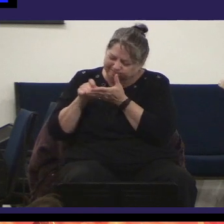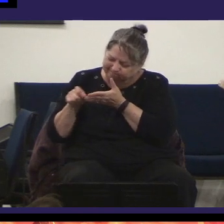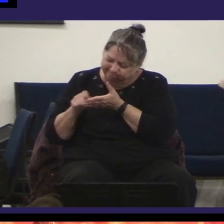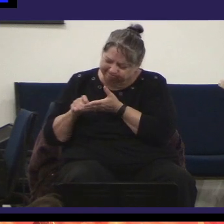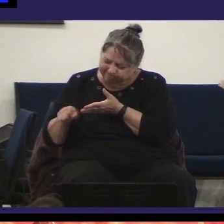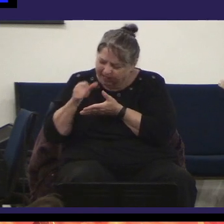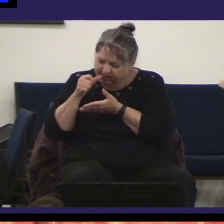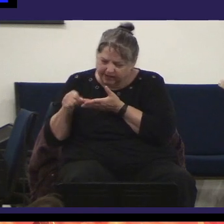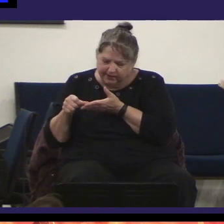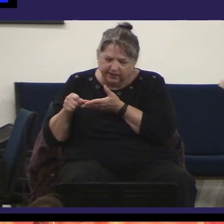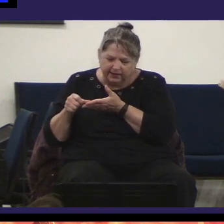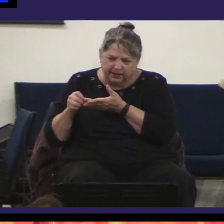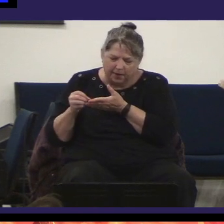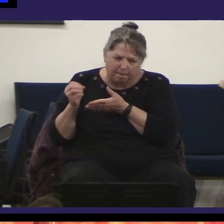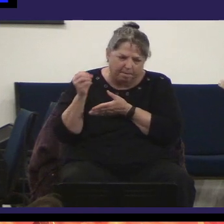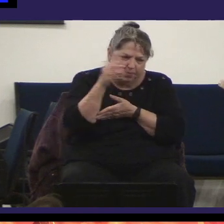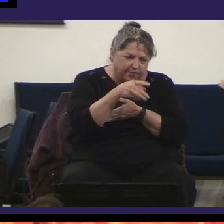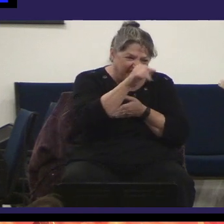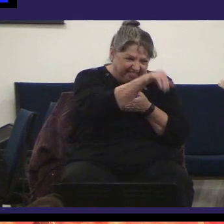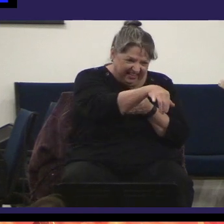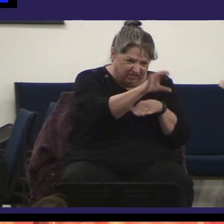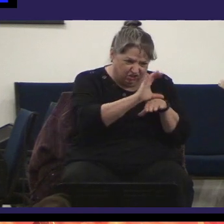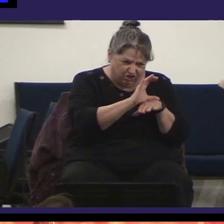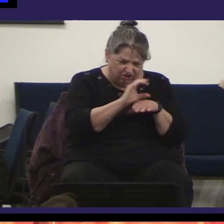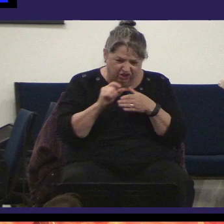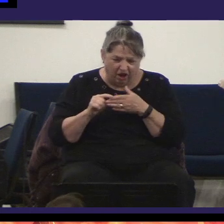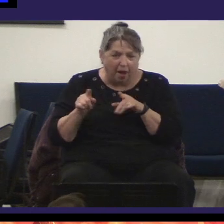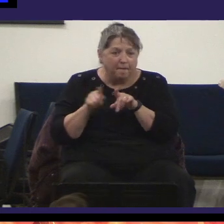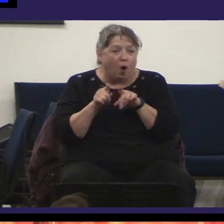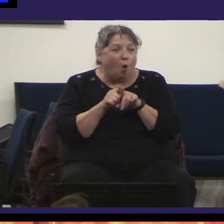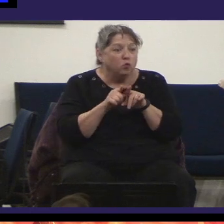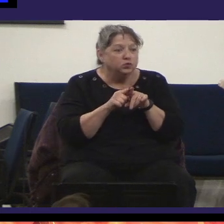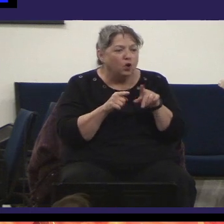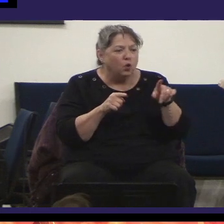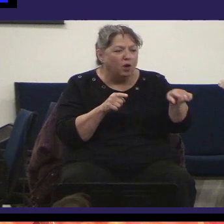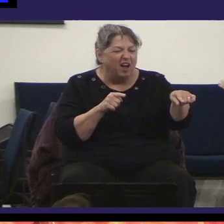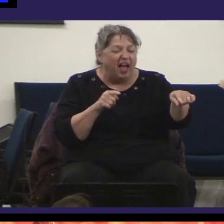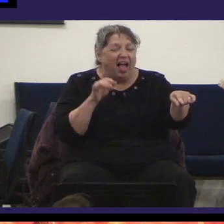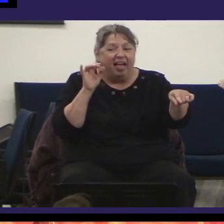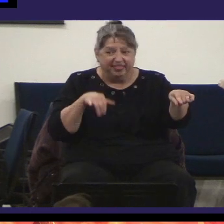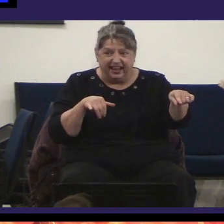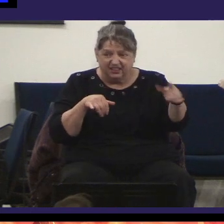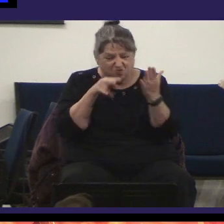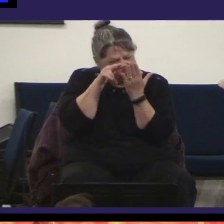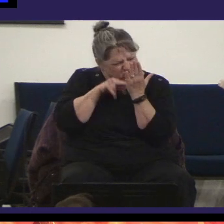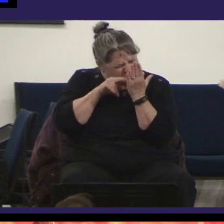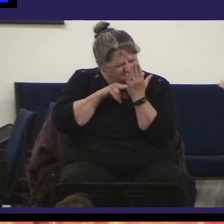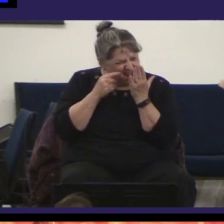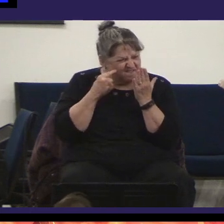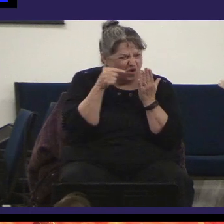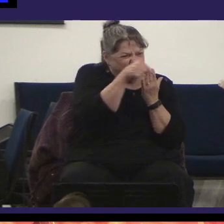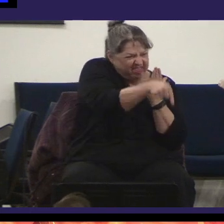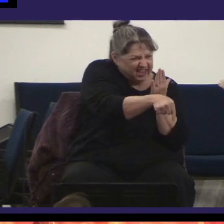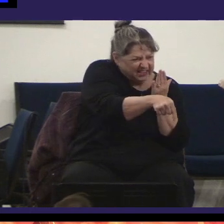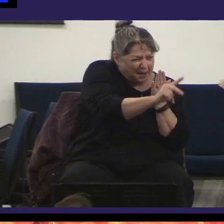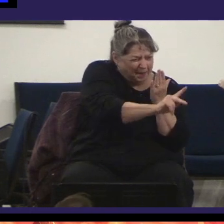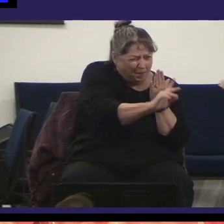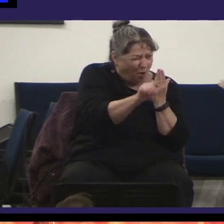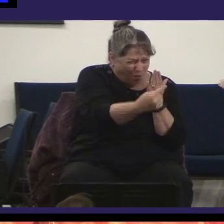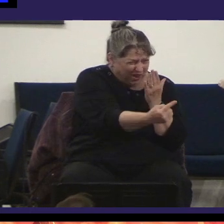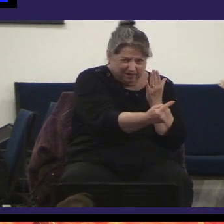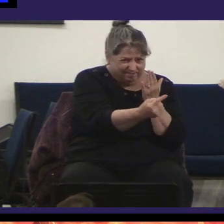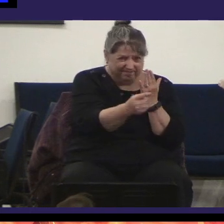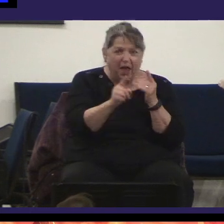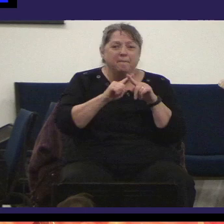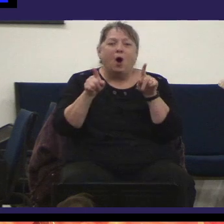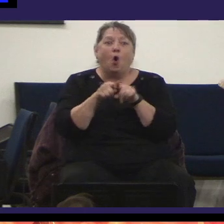the church at Ephesus, right? And he's also writing to the church of today. How many of you believe that? Is this just for Ephesus? I only saw one hand.